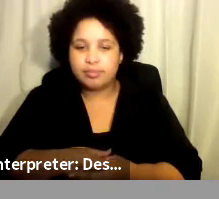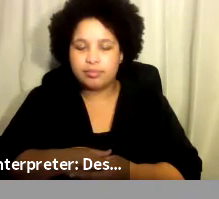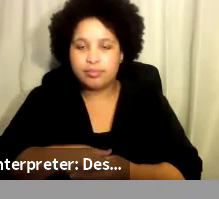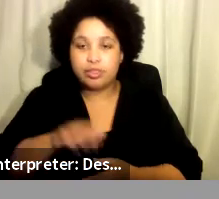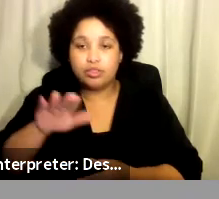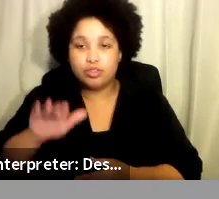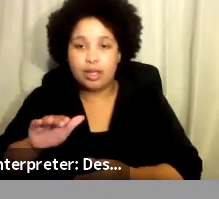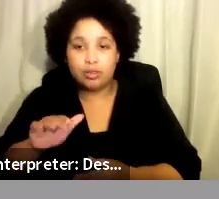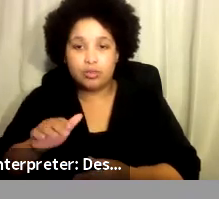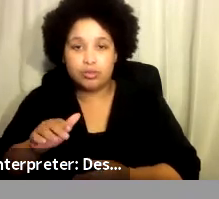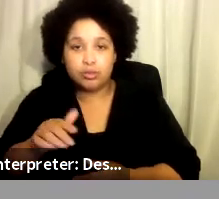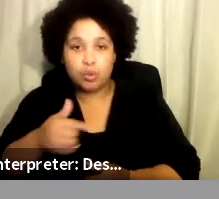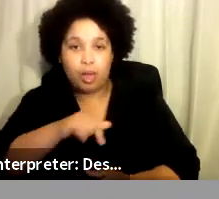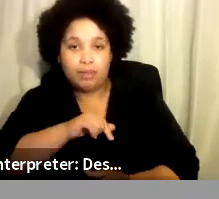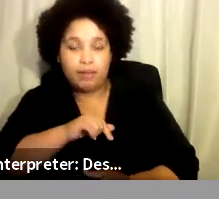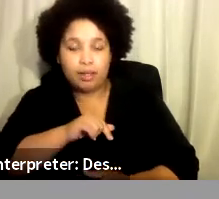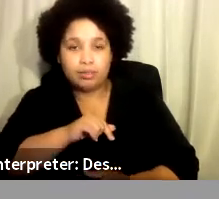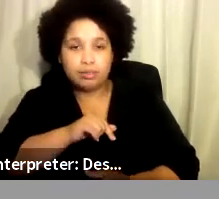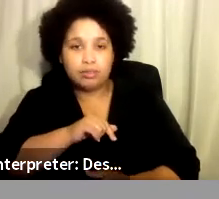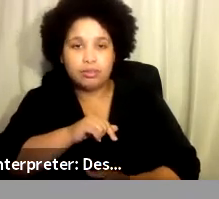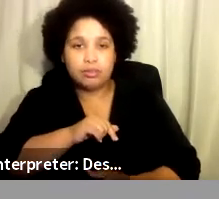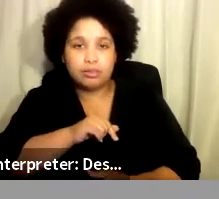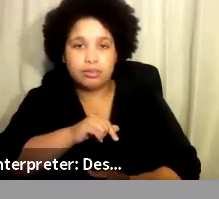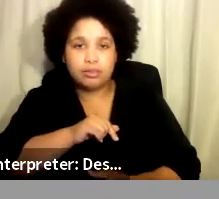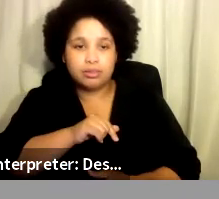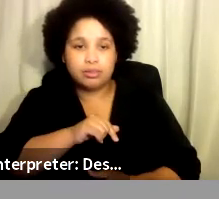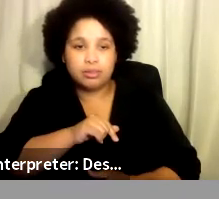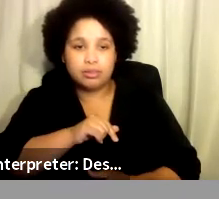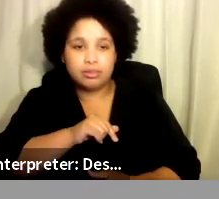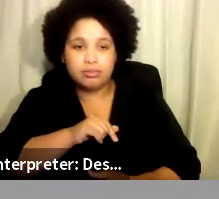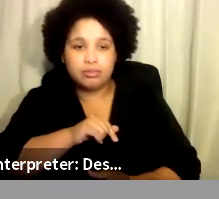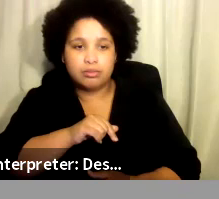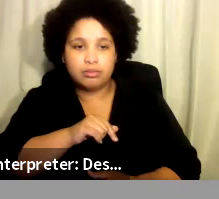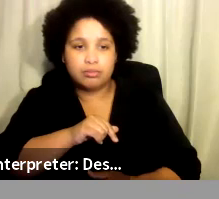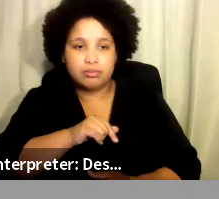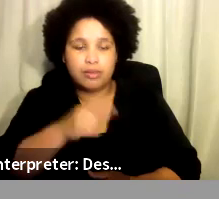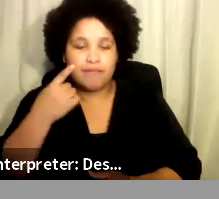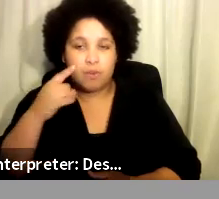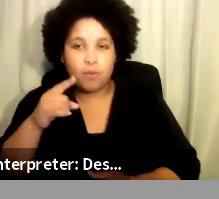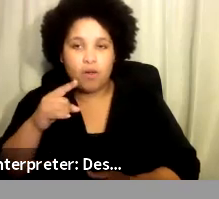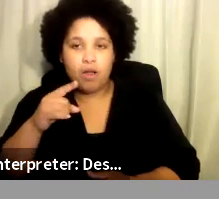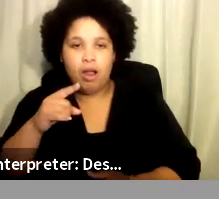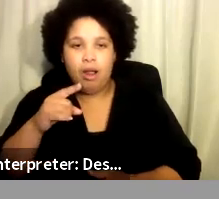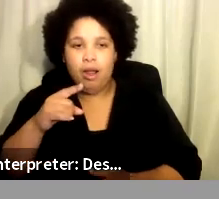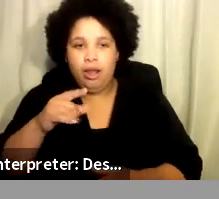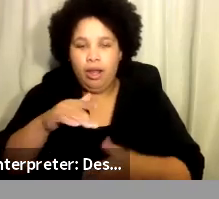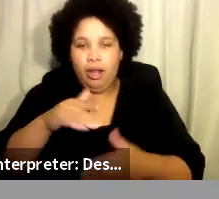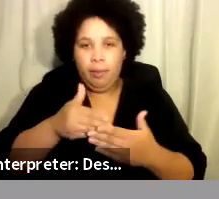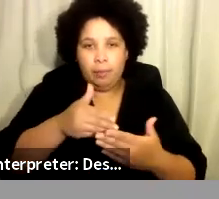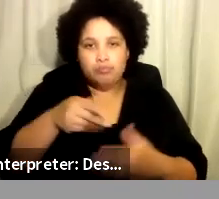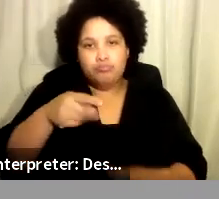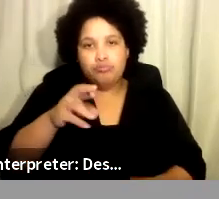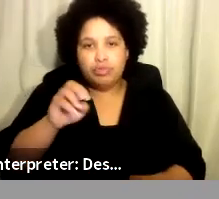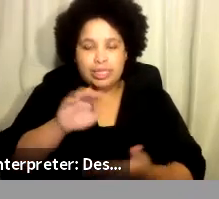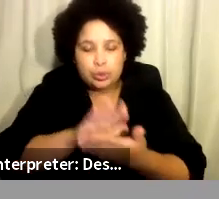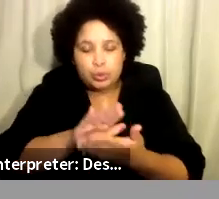child qualifies for, let's say, early Head Start or for preschool for Head Start programs. Gotcha.